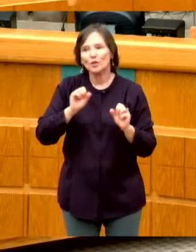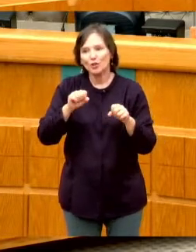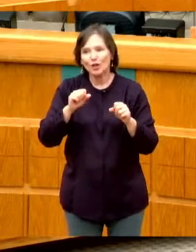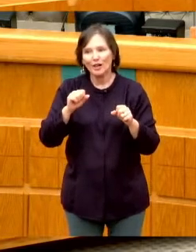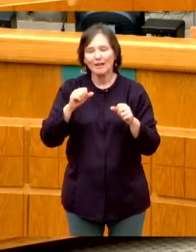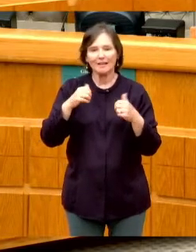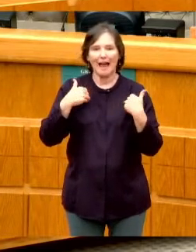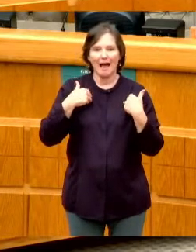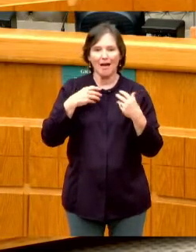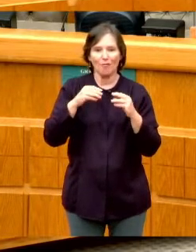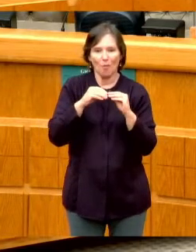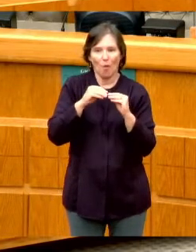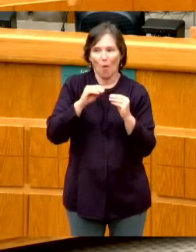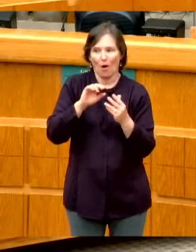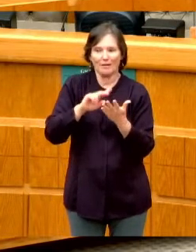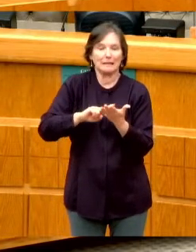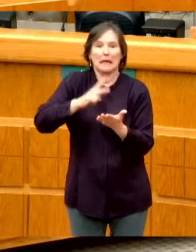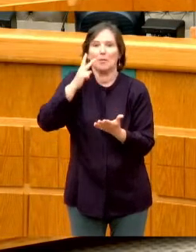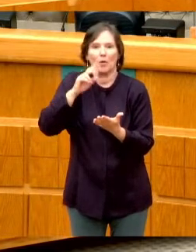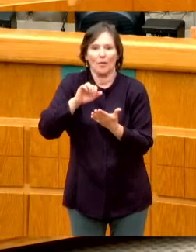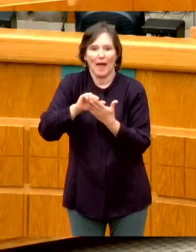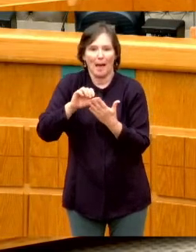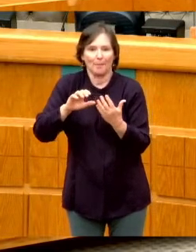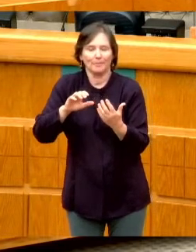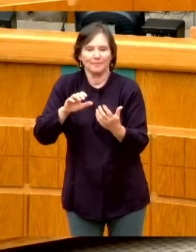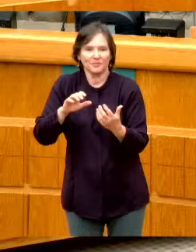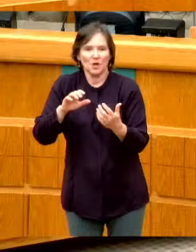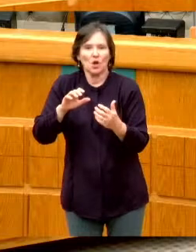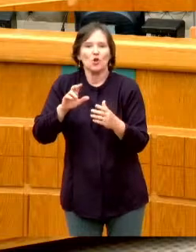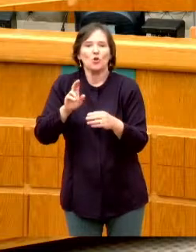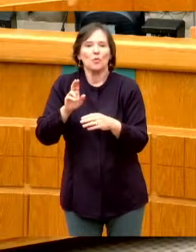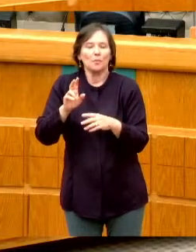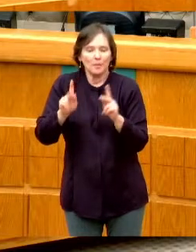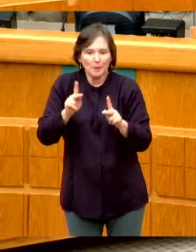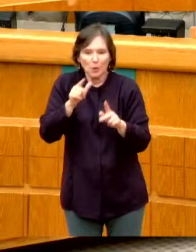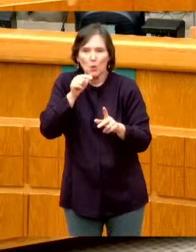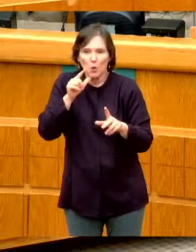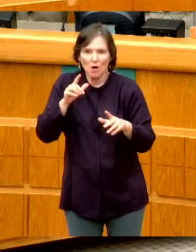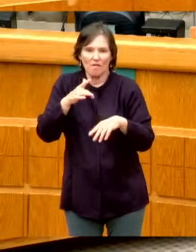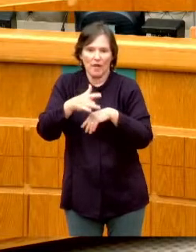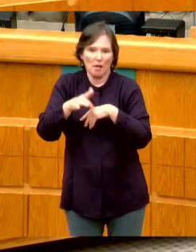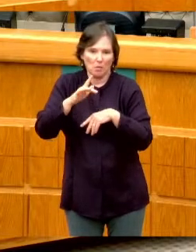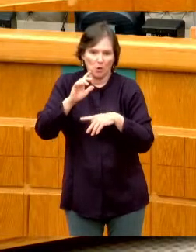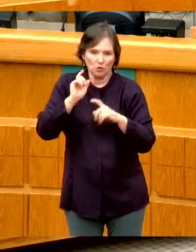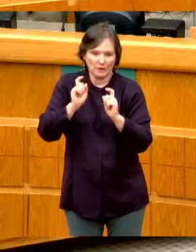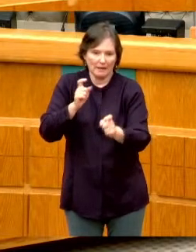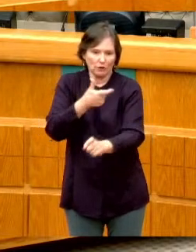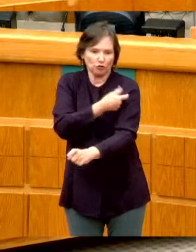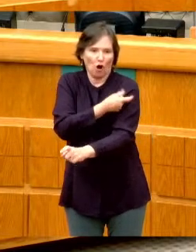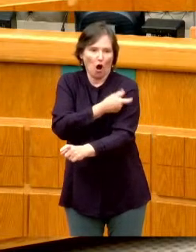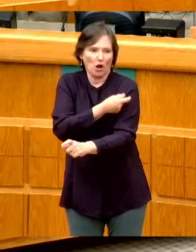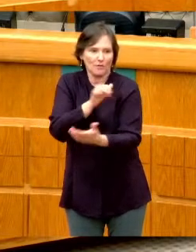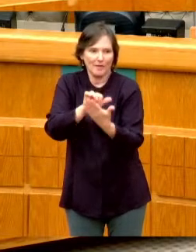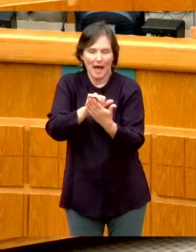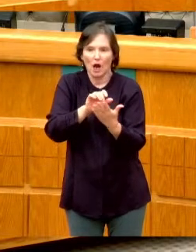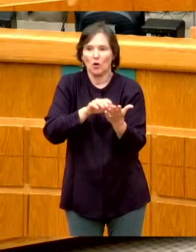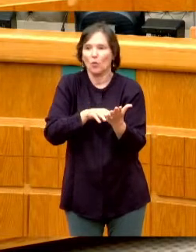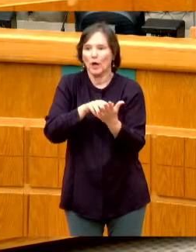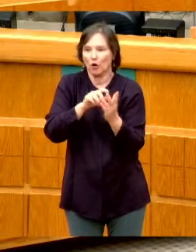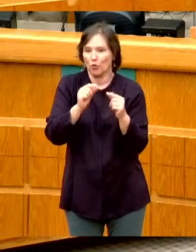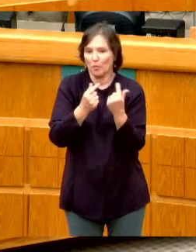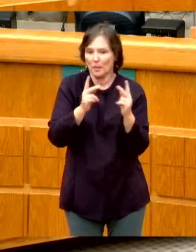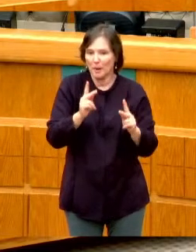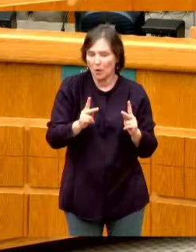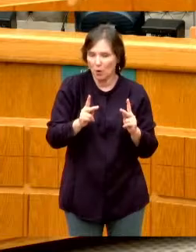the program. At this time, we can't. However, the fact that we are touching this sector of our population, which is our most